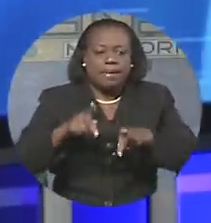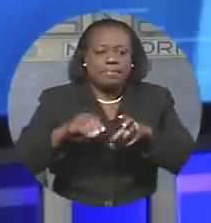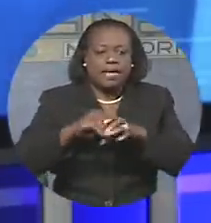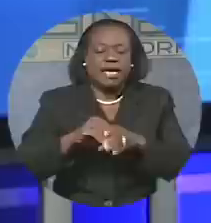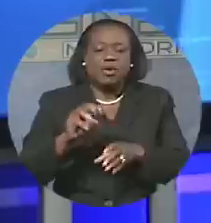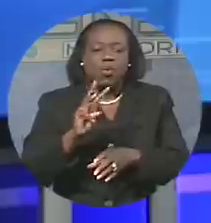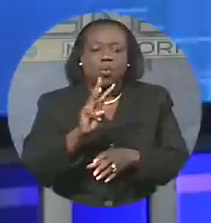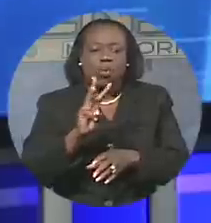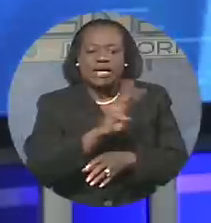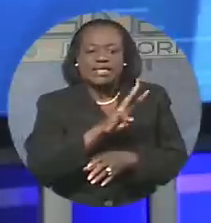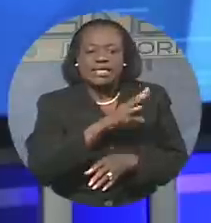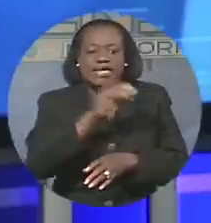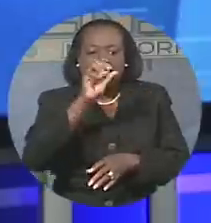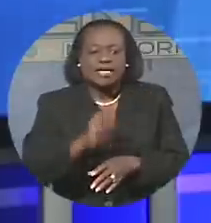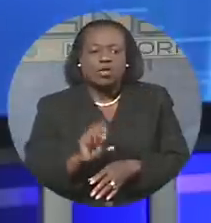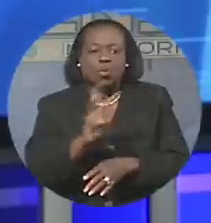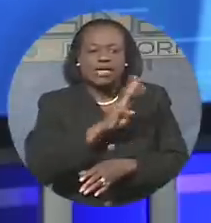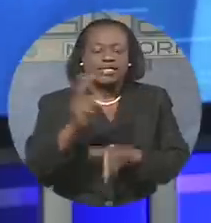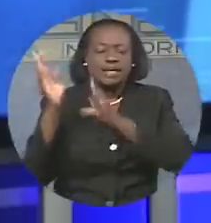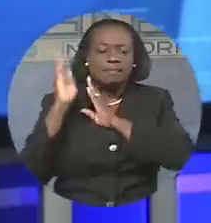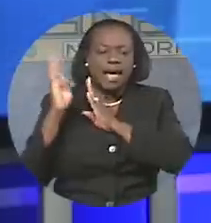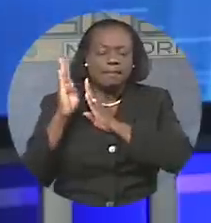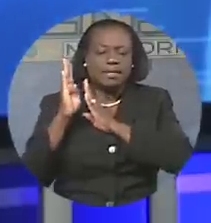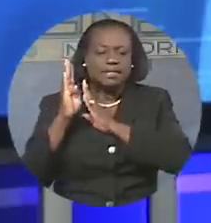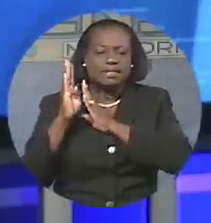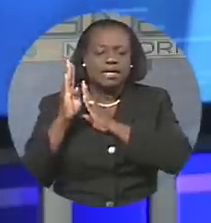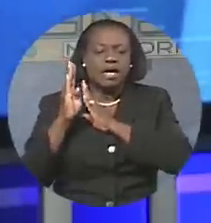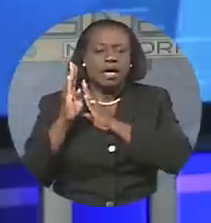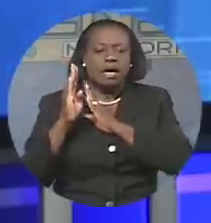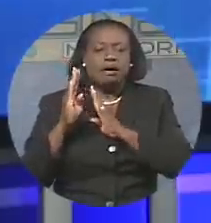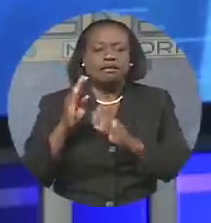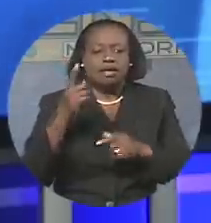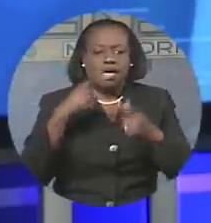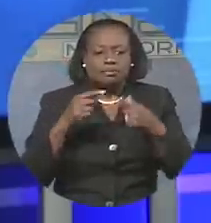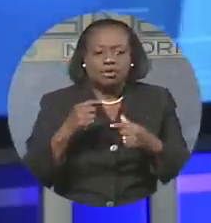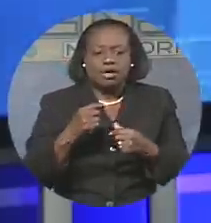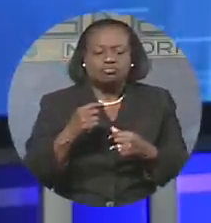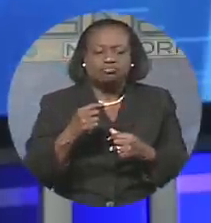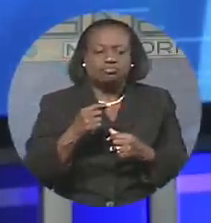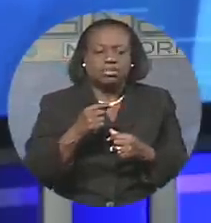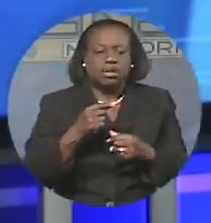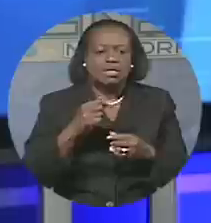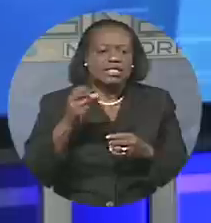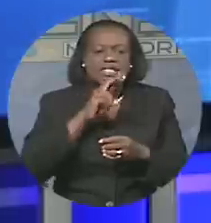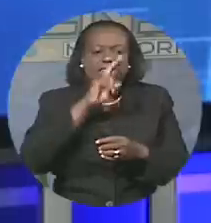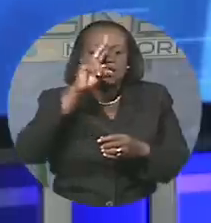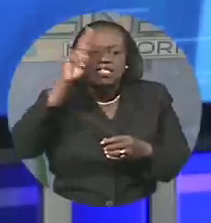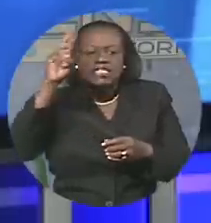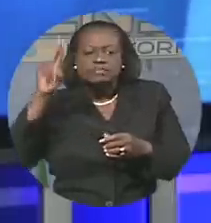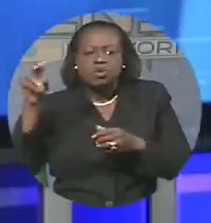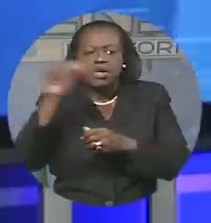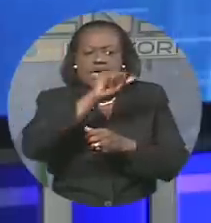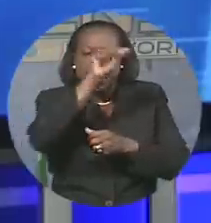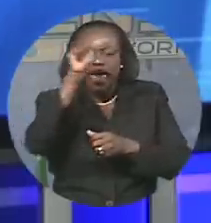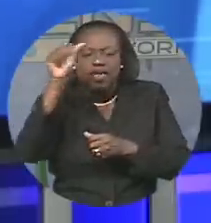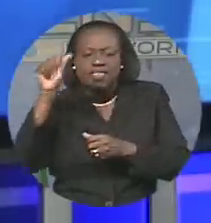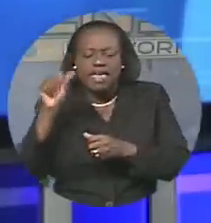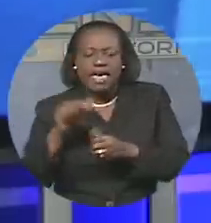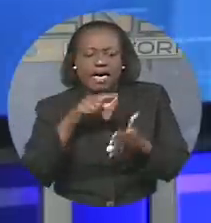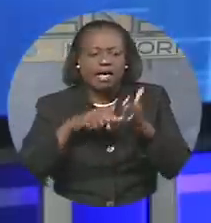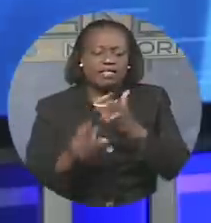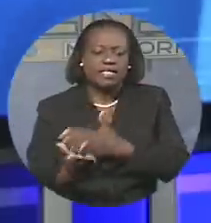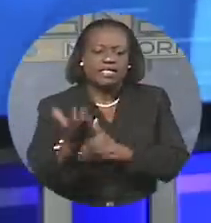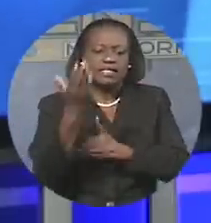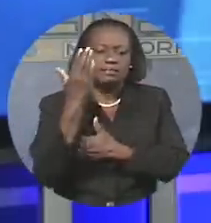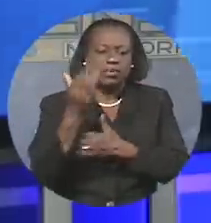awoke to a smoky atmosphere this morning, but a dump fire dwindled to a smolder today, though shifting winds carried thick gray clouds of